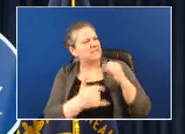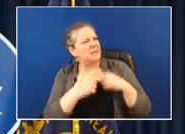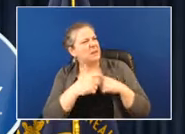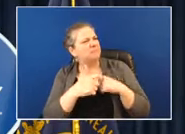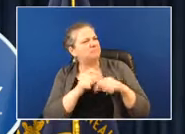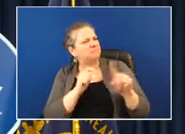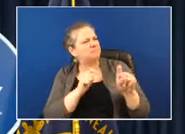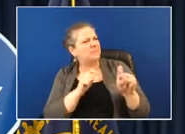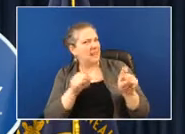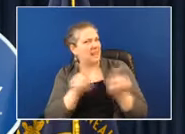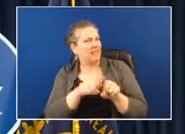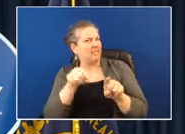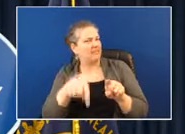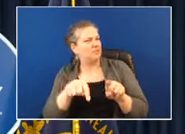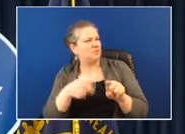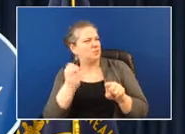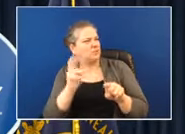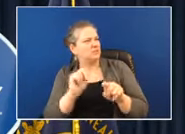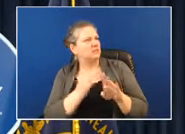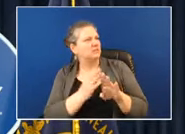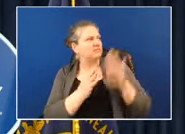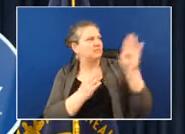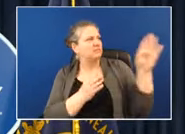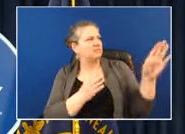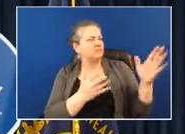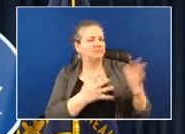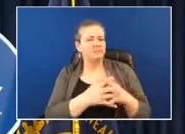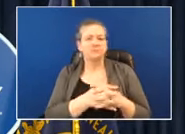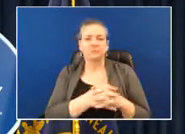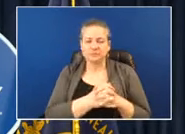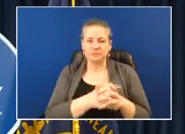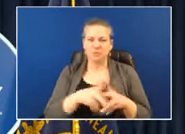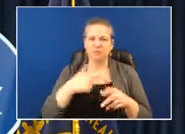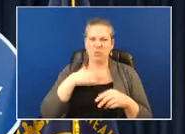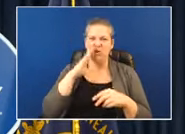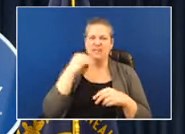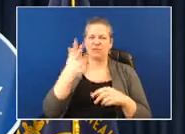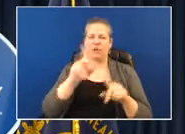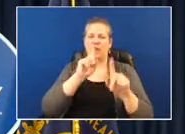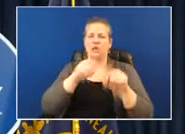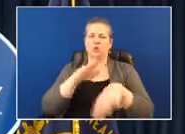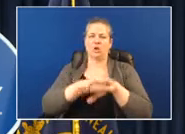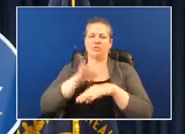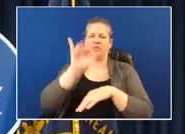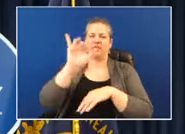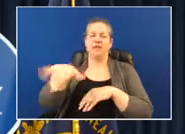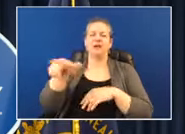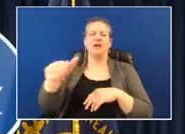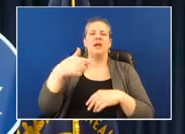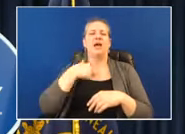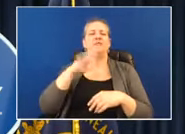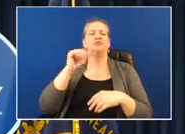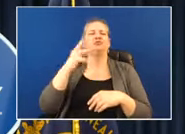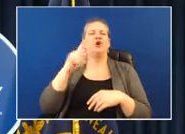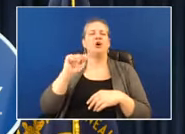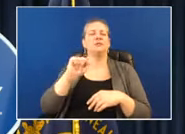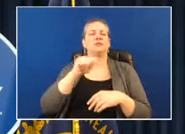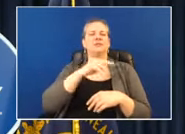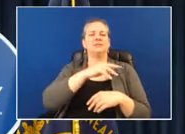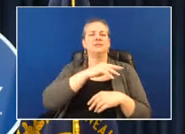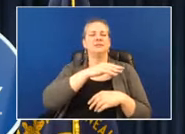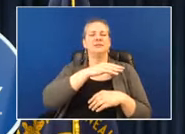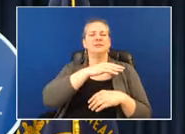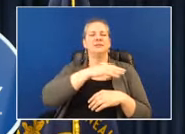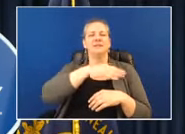numbers this low for us. We'll get you an answer on that. The stair-stepper chart, when you look at it, is again lower than